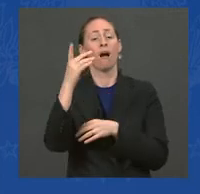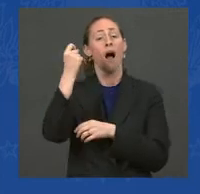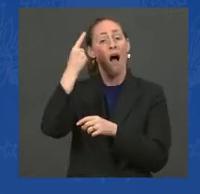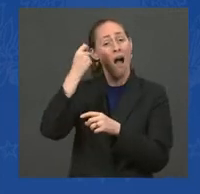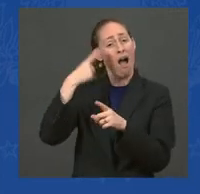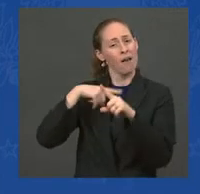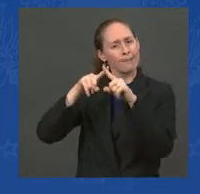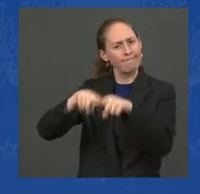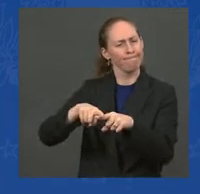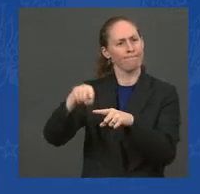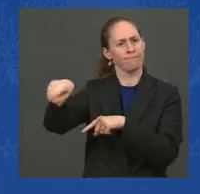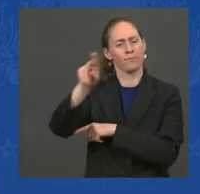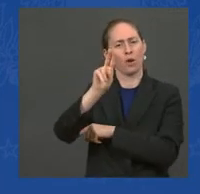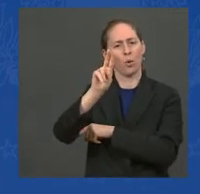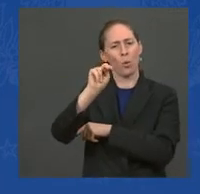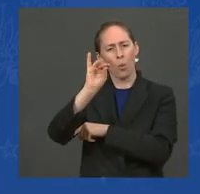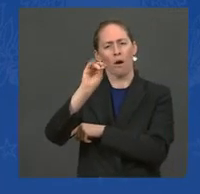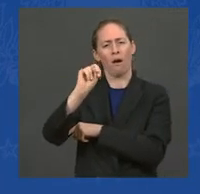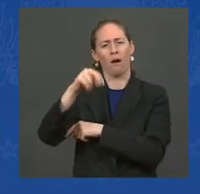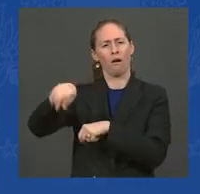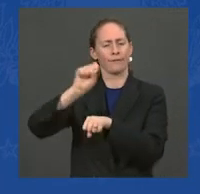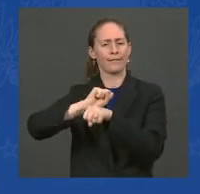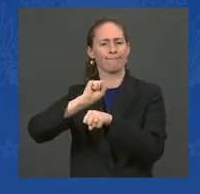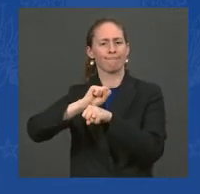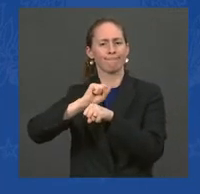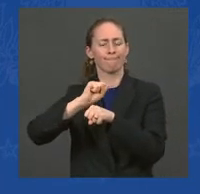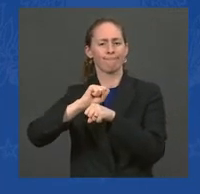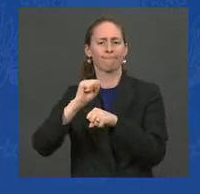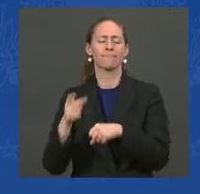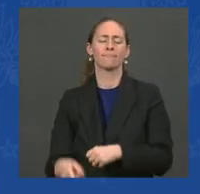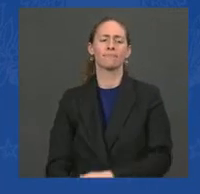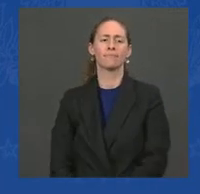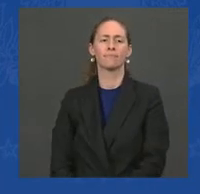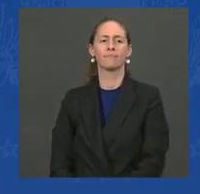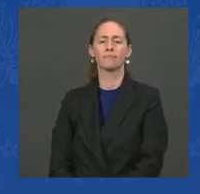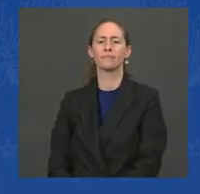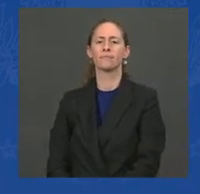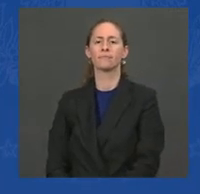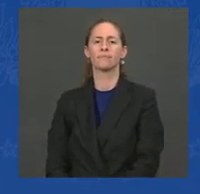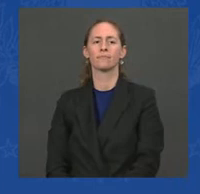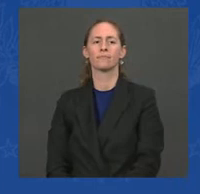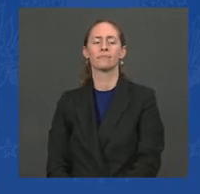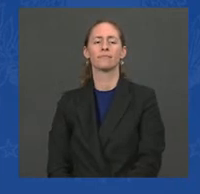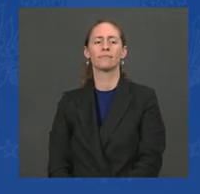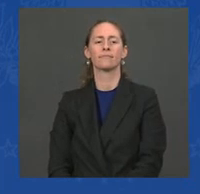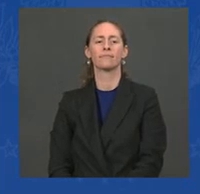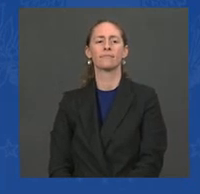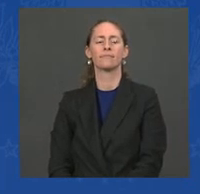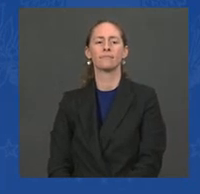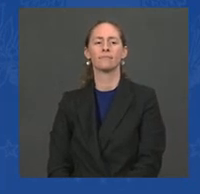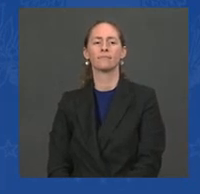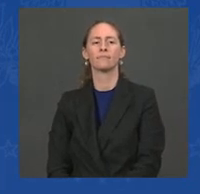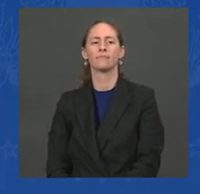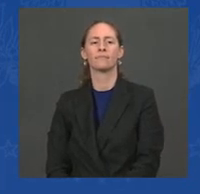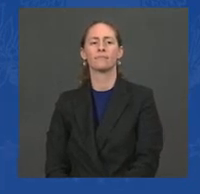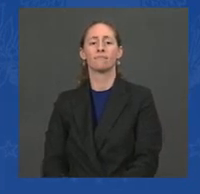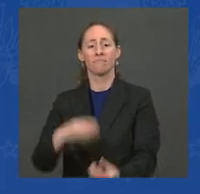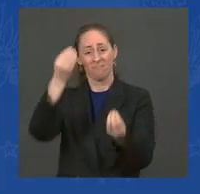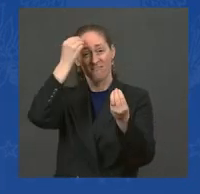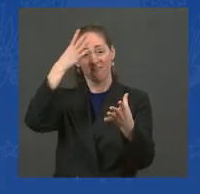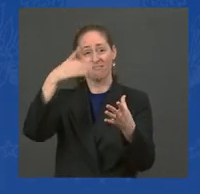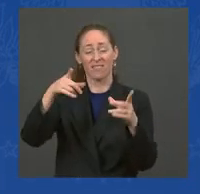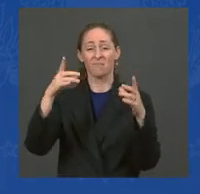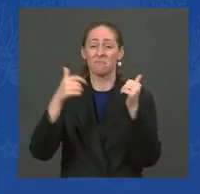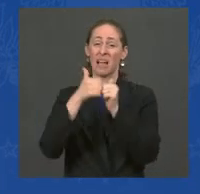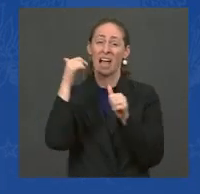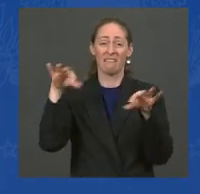in public transit in American history. And we're going to make the most important investments on our rail since the creation of Amtrak 50 years